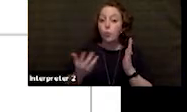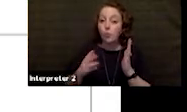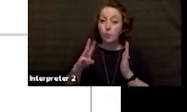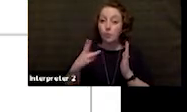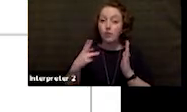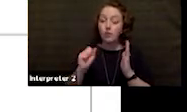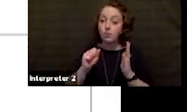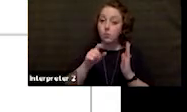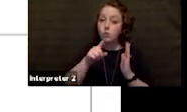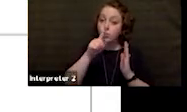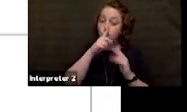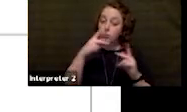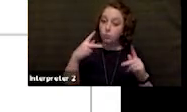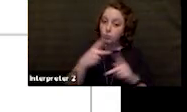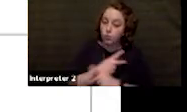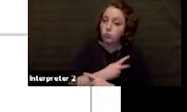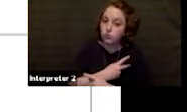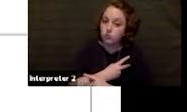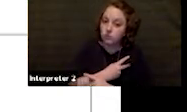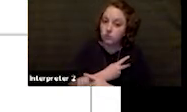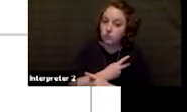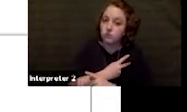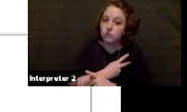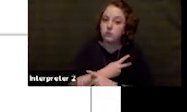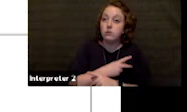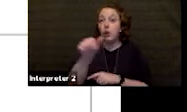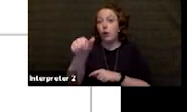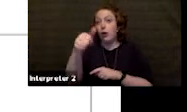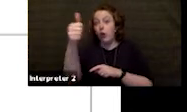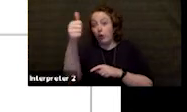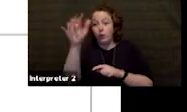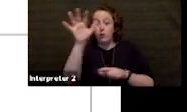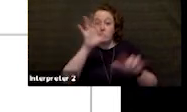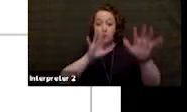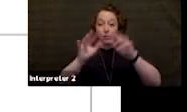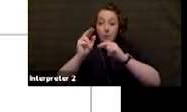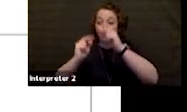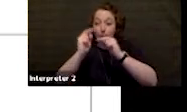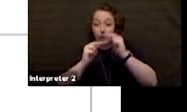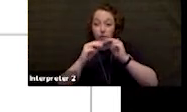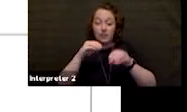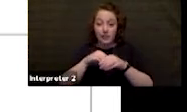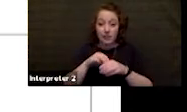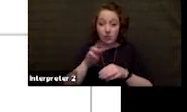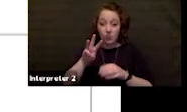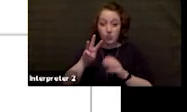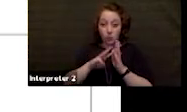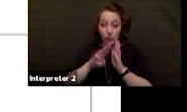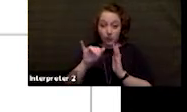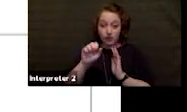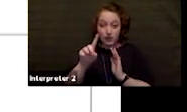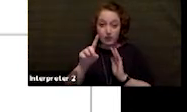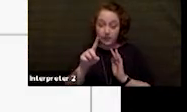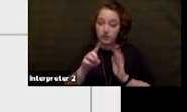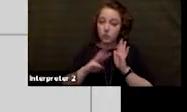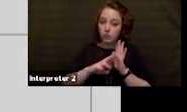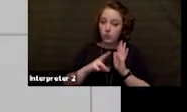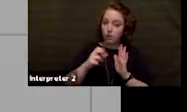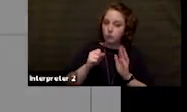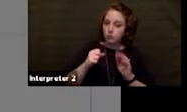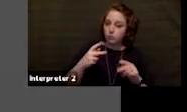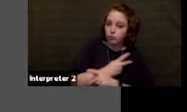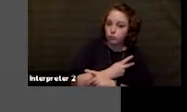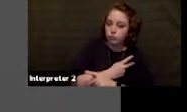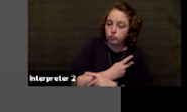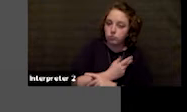dire condition comparative to other Waco High School facilities. So then if we can go to the next slide.